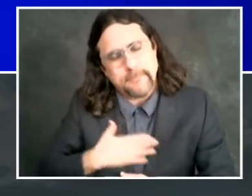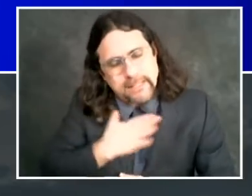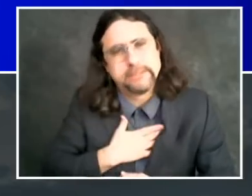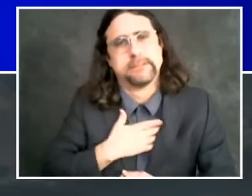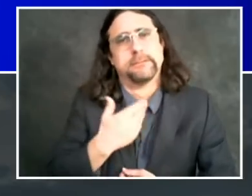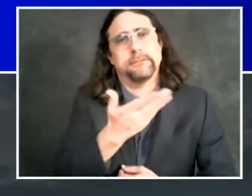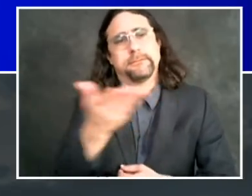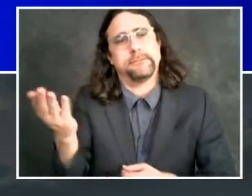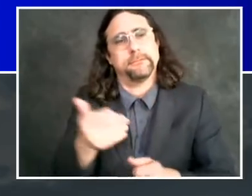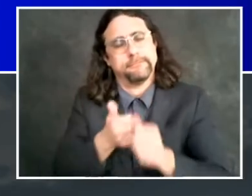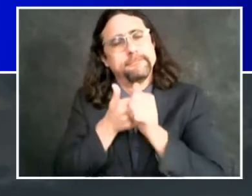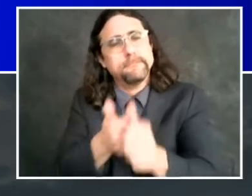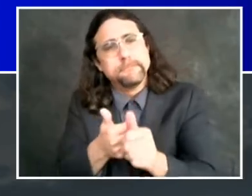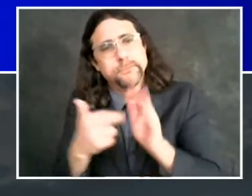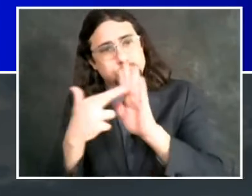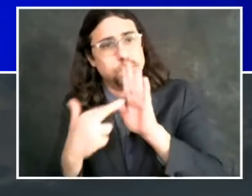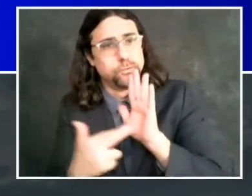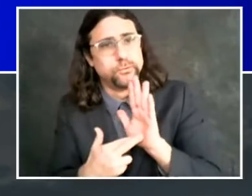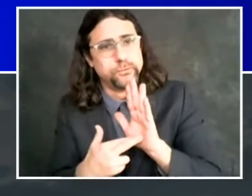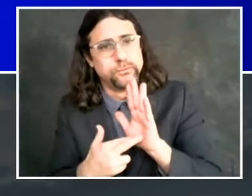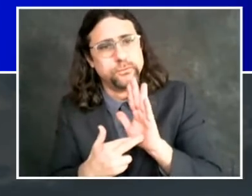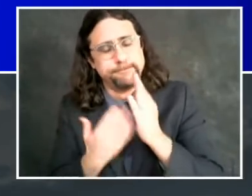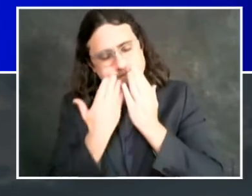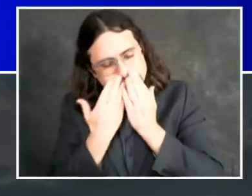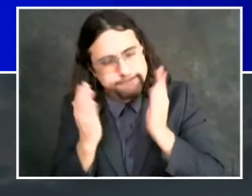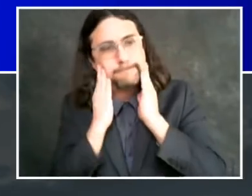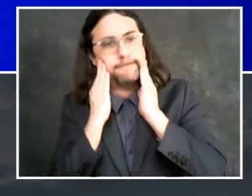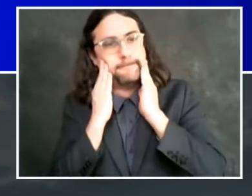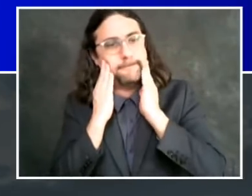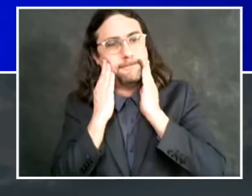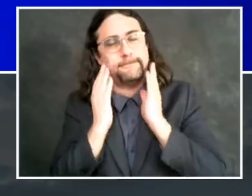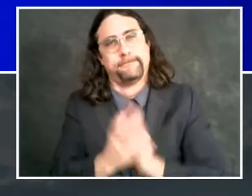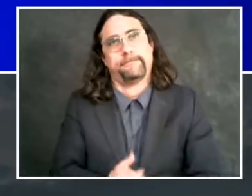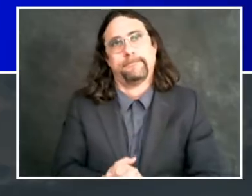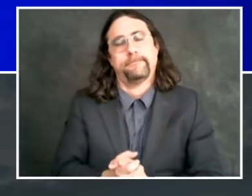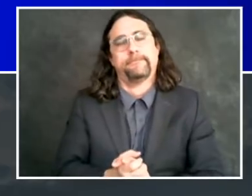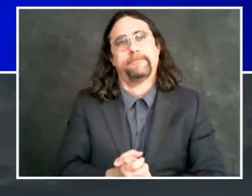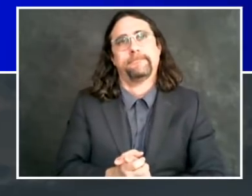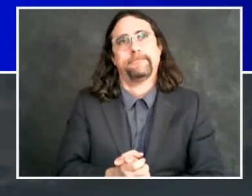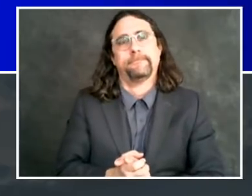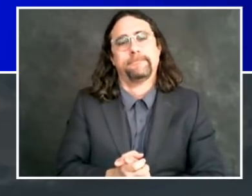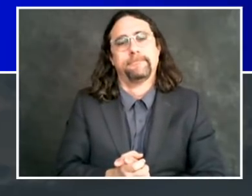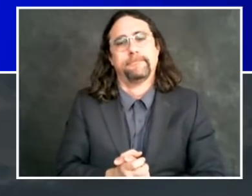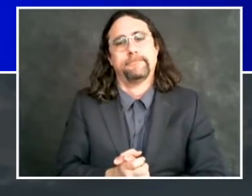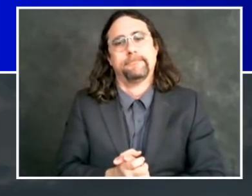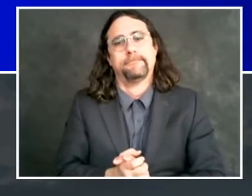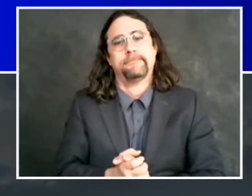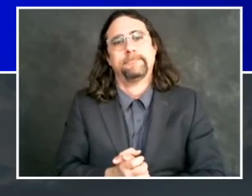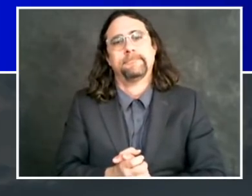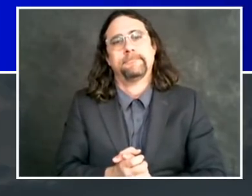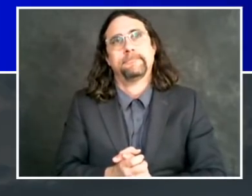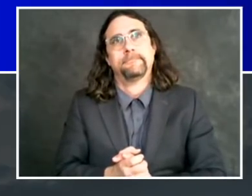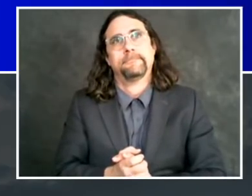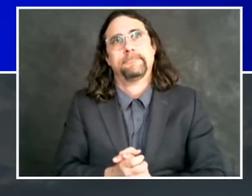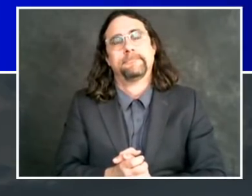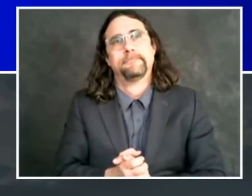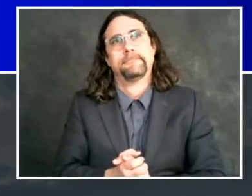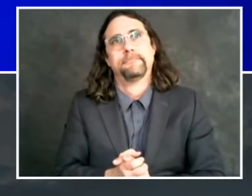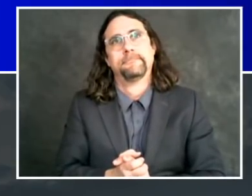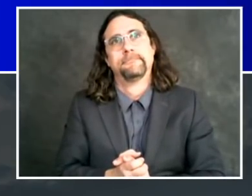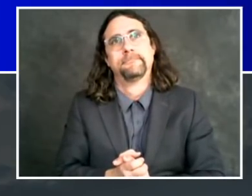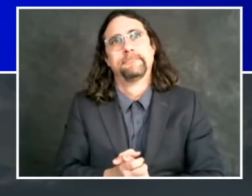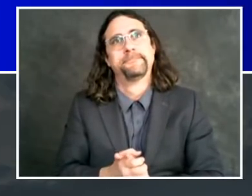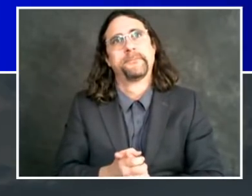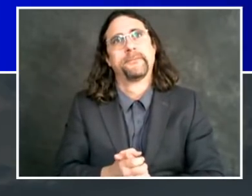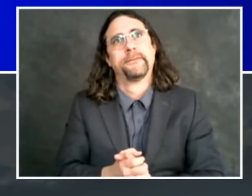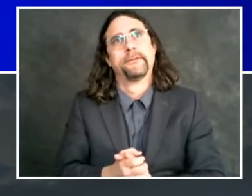Now, again, want to make it easy for people to have face coverings. So we're going to start to give them out free in